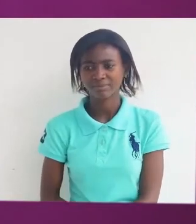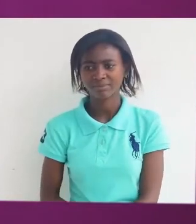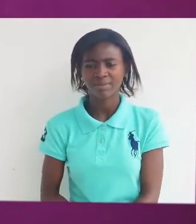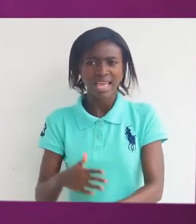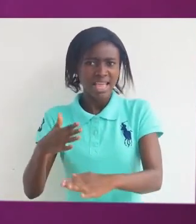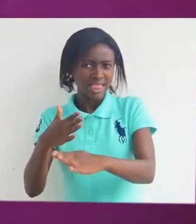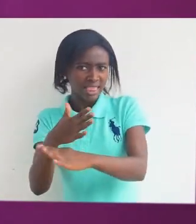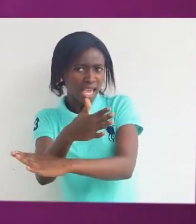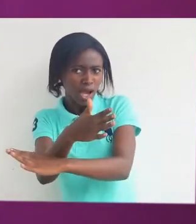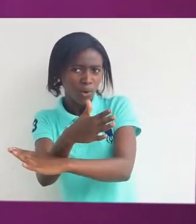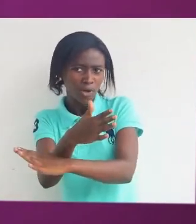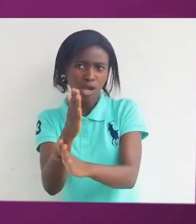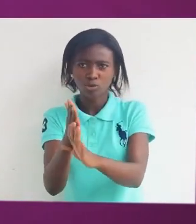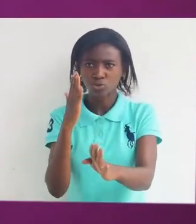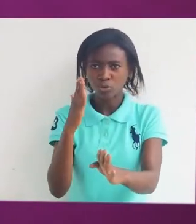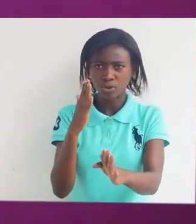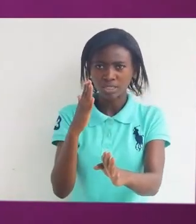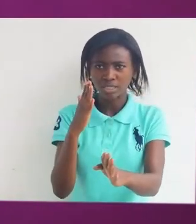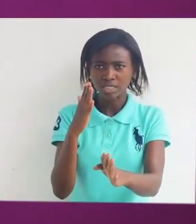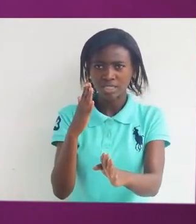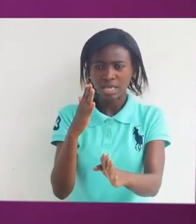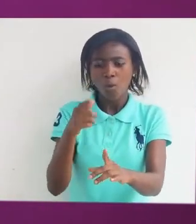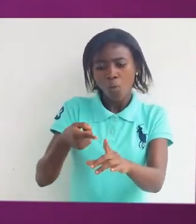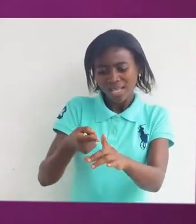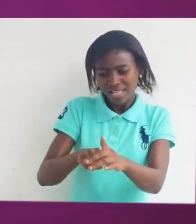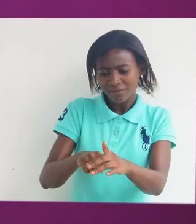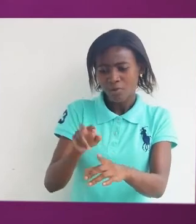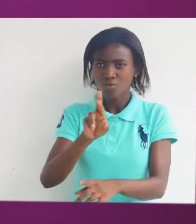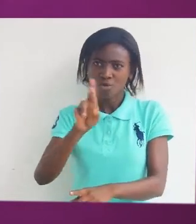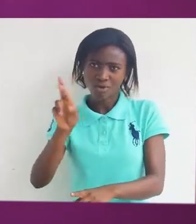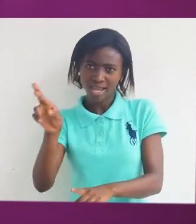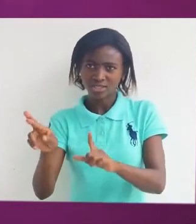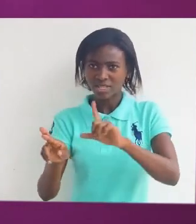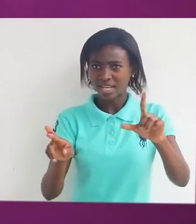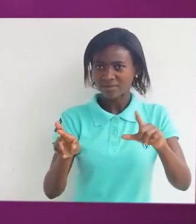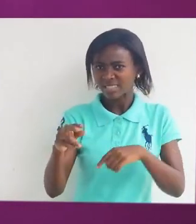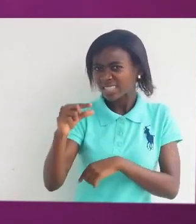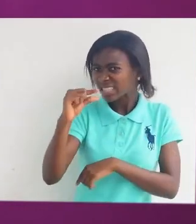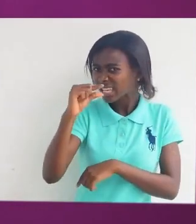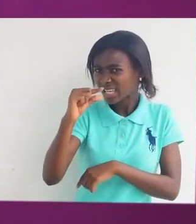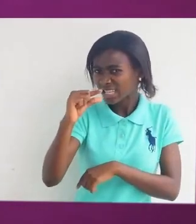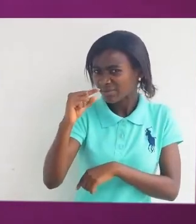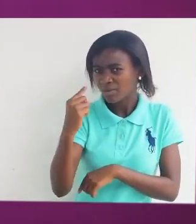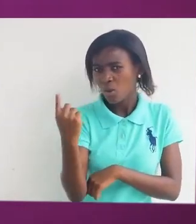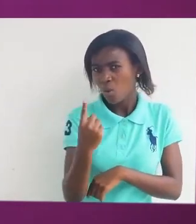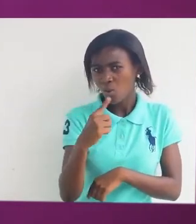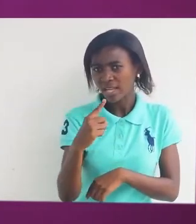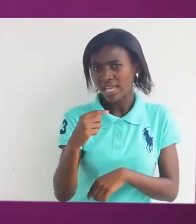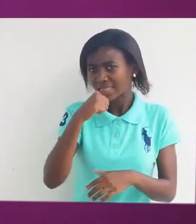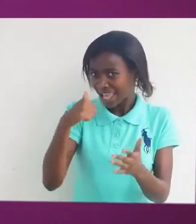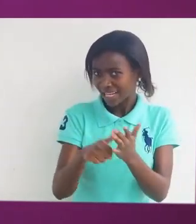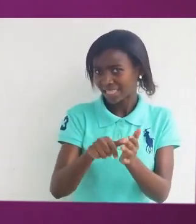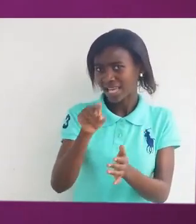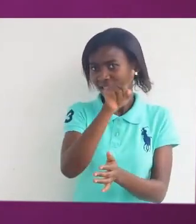Diagonal strokes, which run from right to left, are thin, except the letter